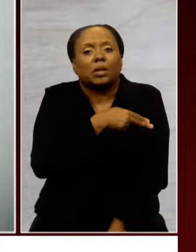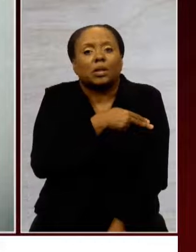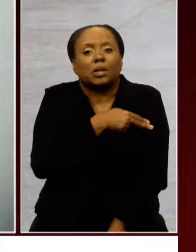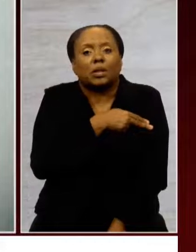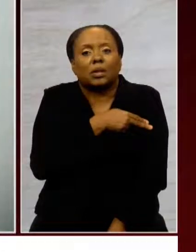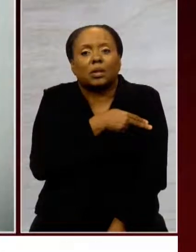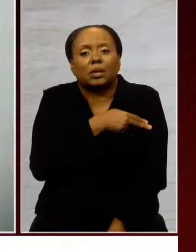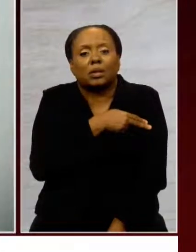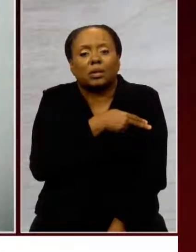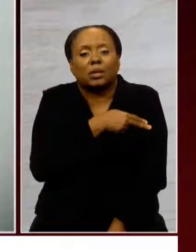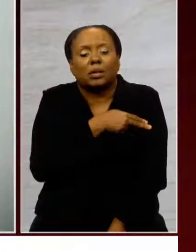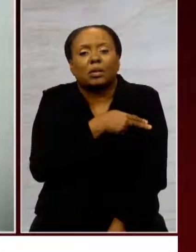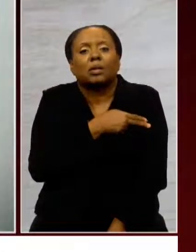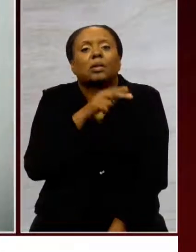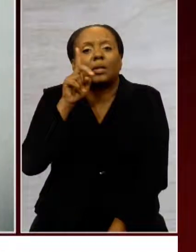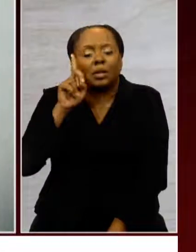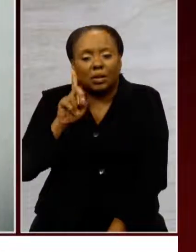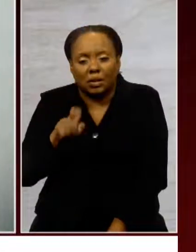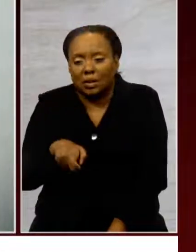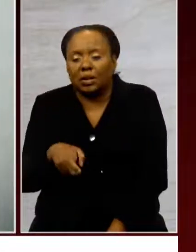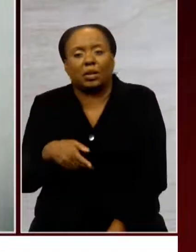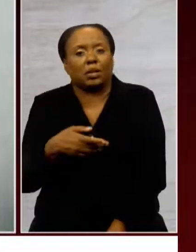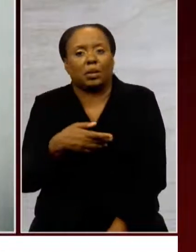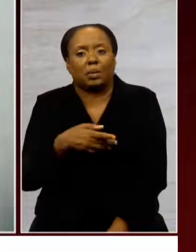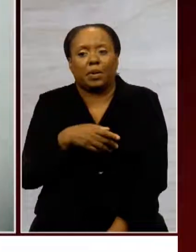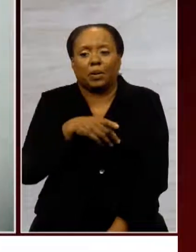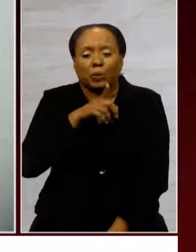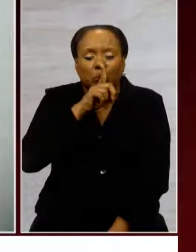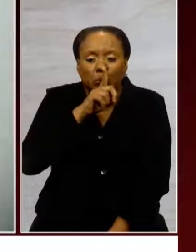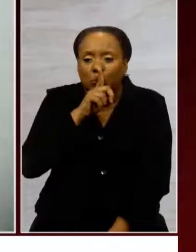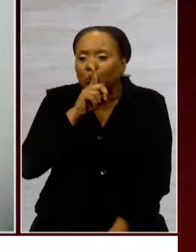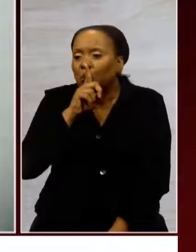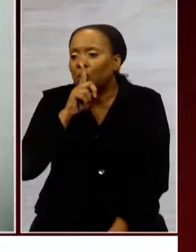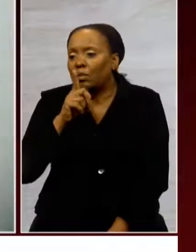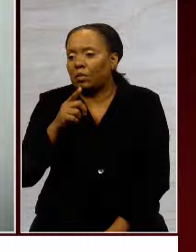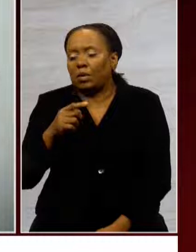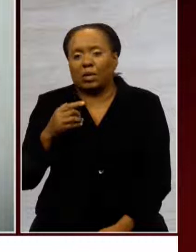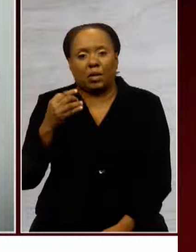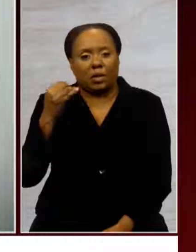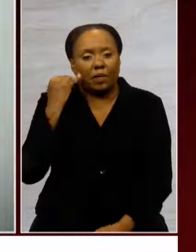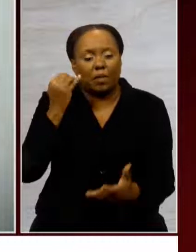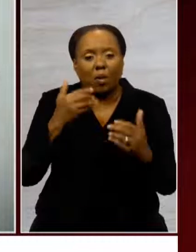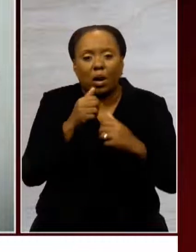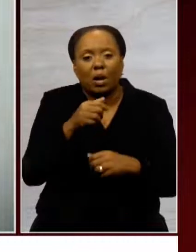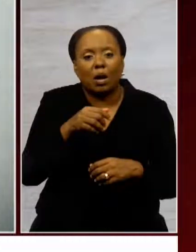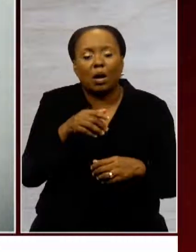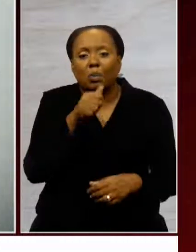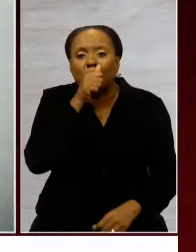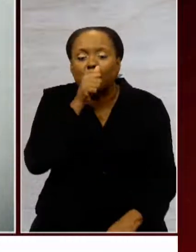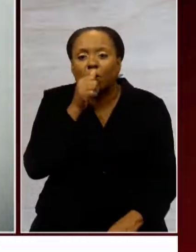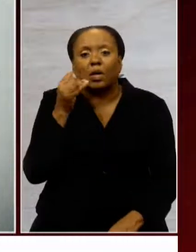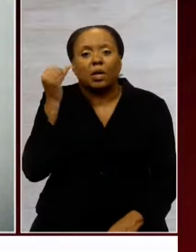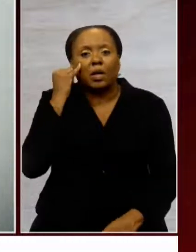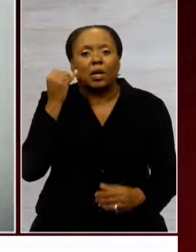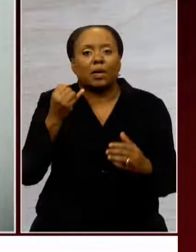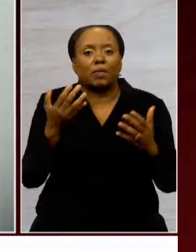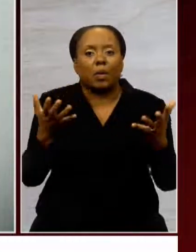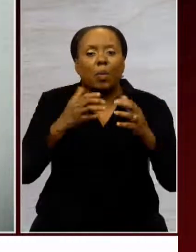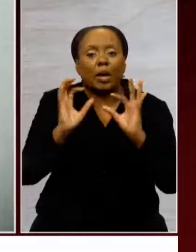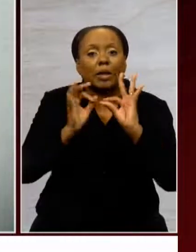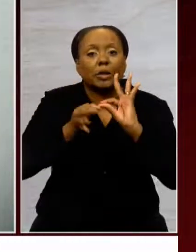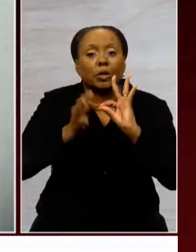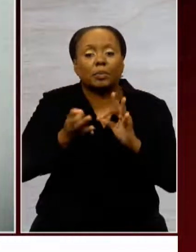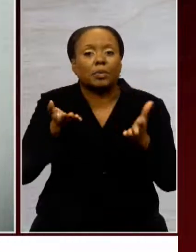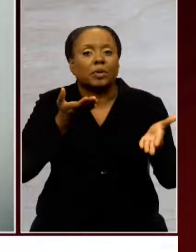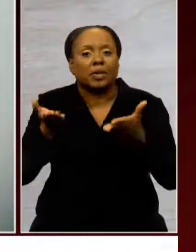allows them to be as confidential as they can be, as they need to be. If they need interpreting services, that needs to also be